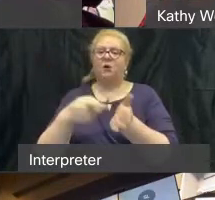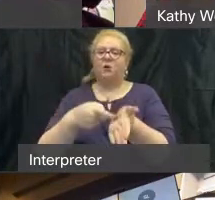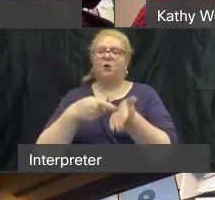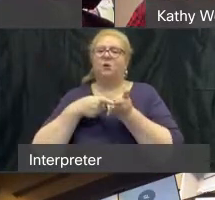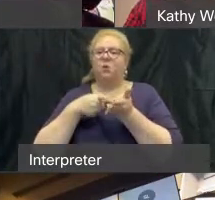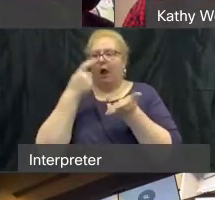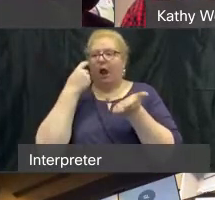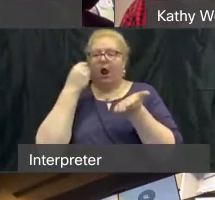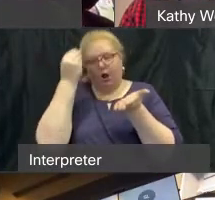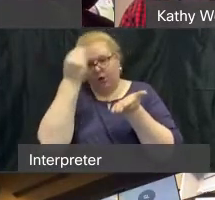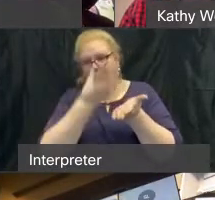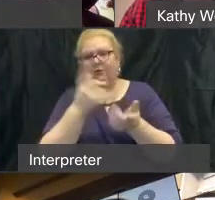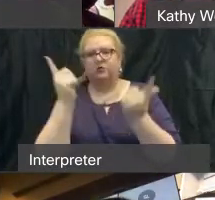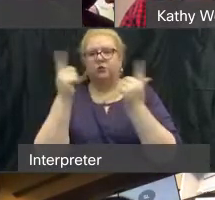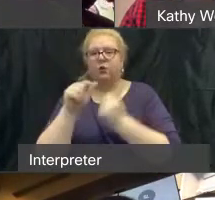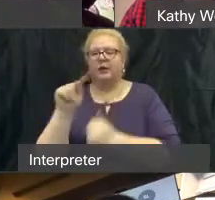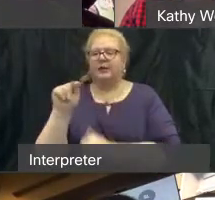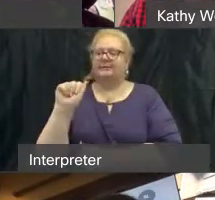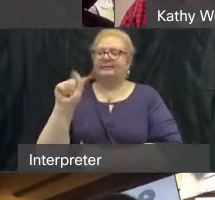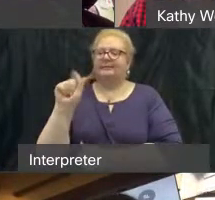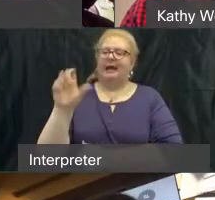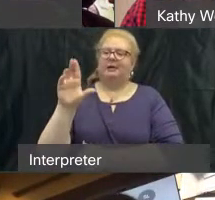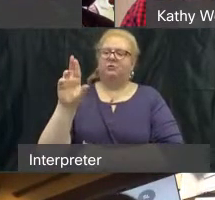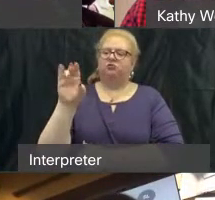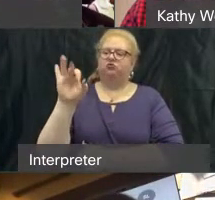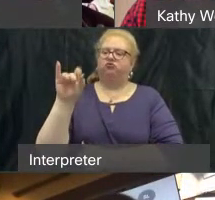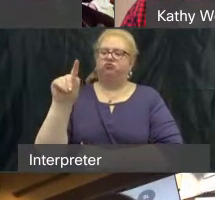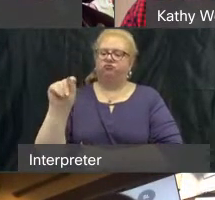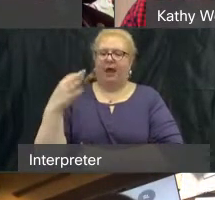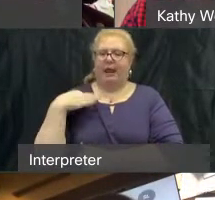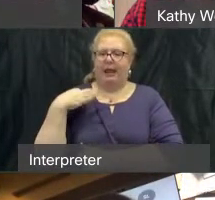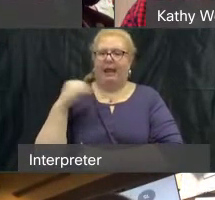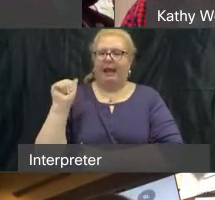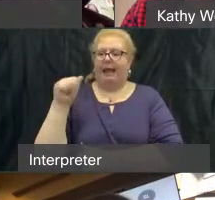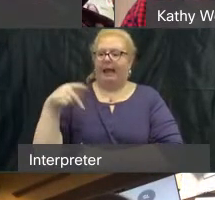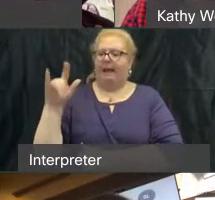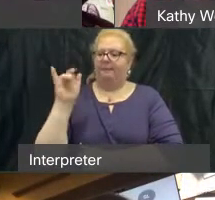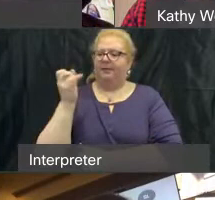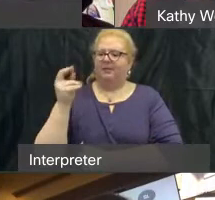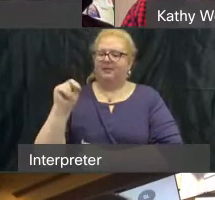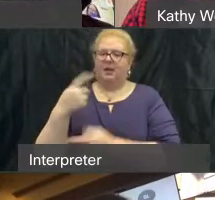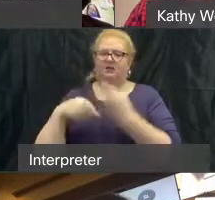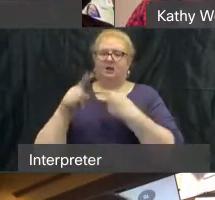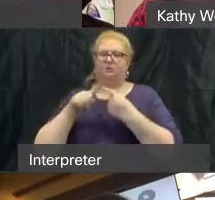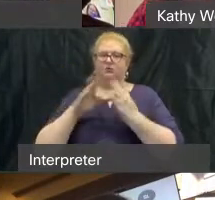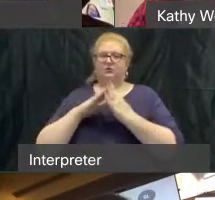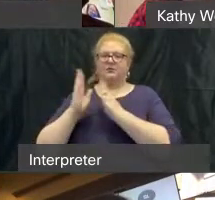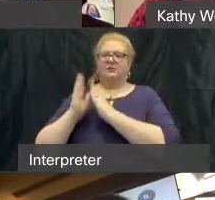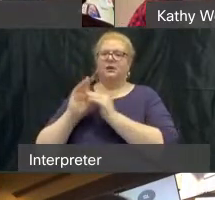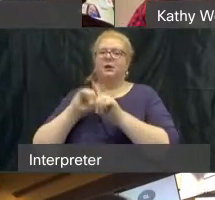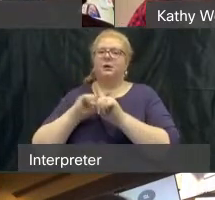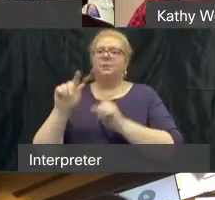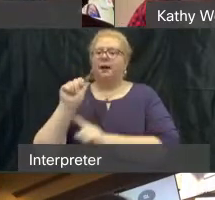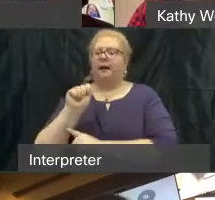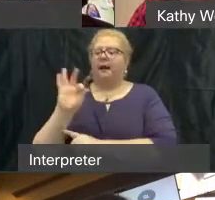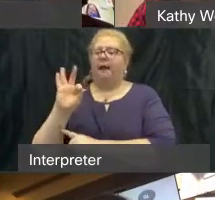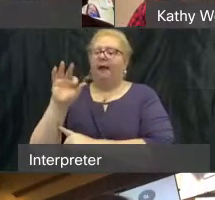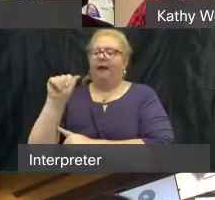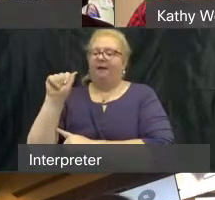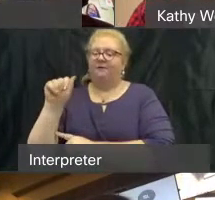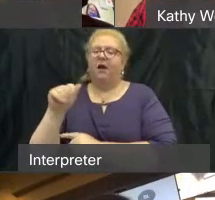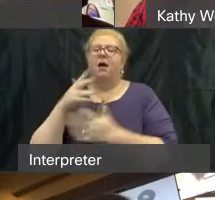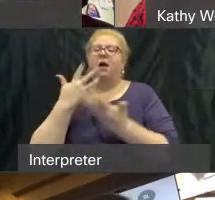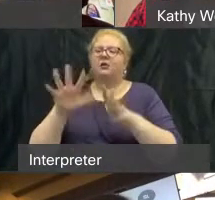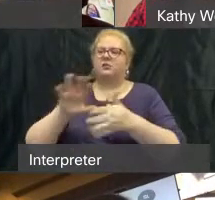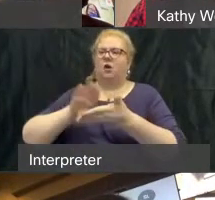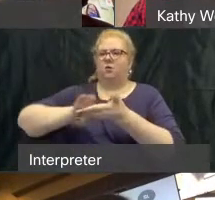credit applications come to the city. Well, we learned through this process that ADVA has removed that as a requirement for